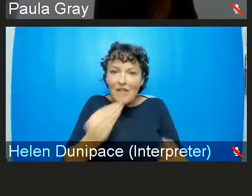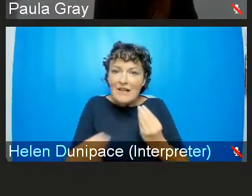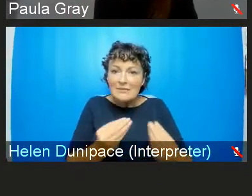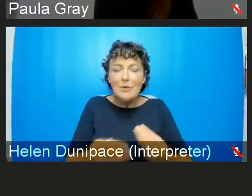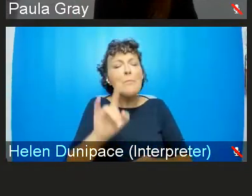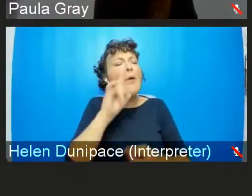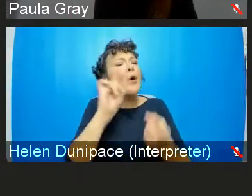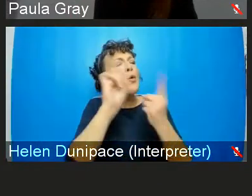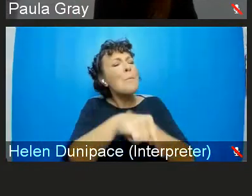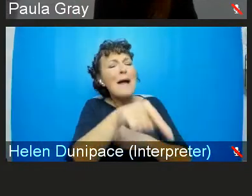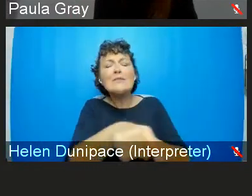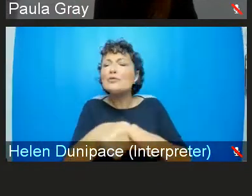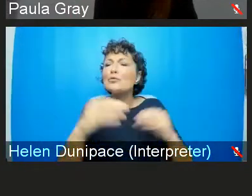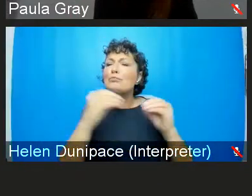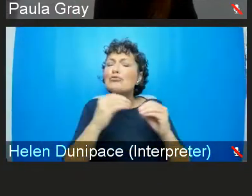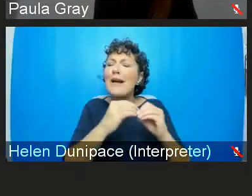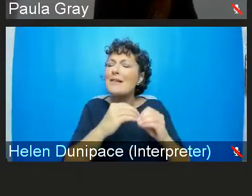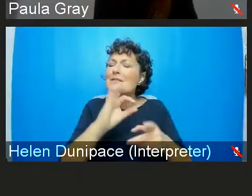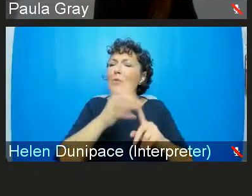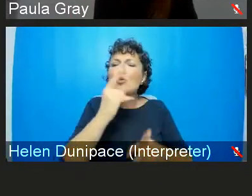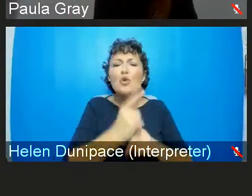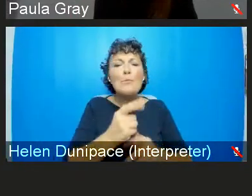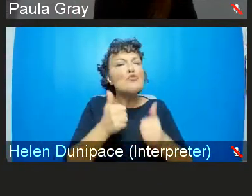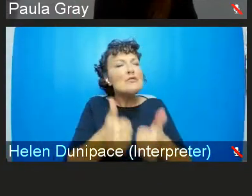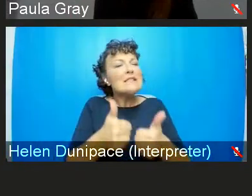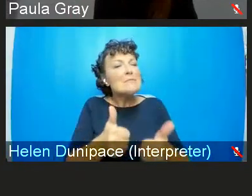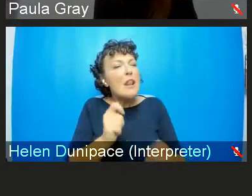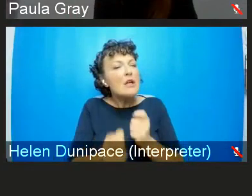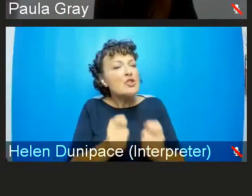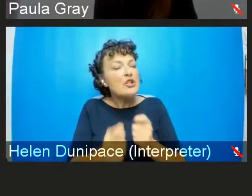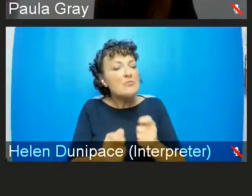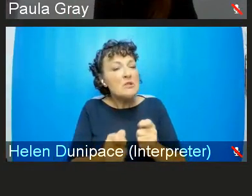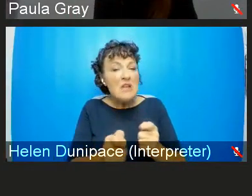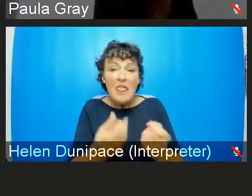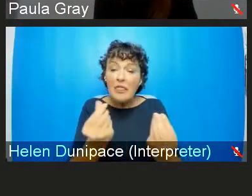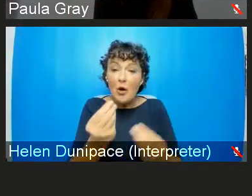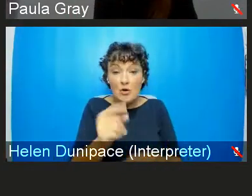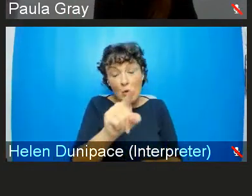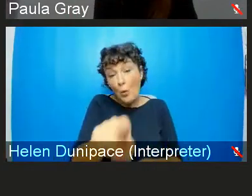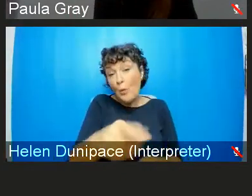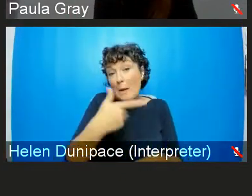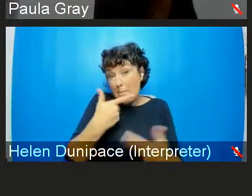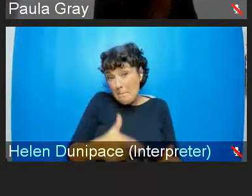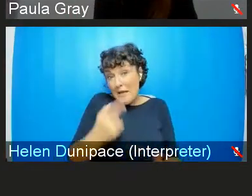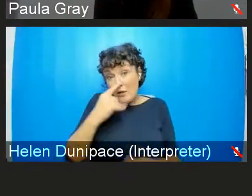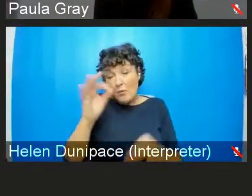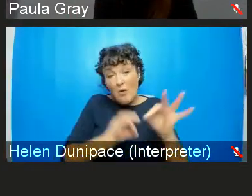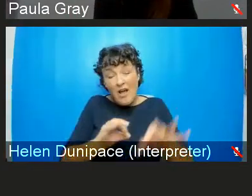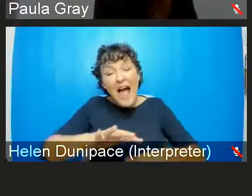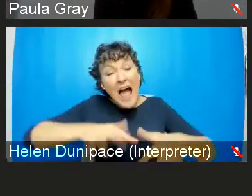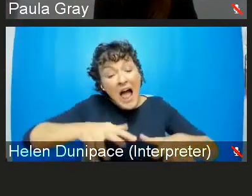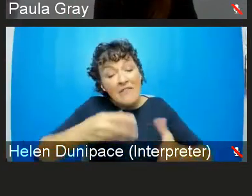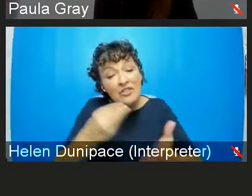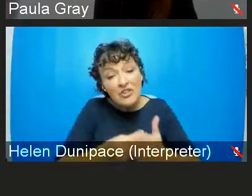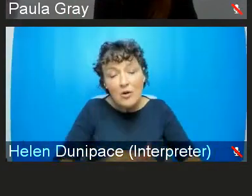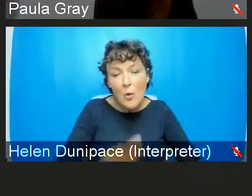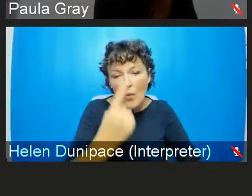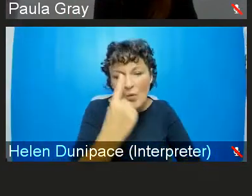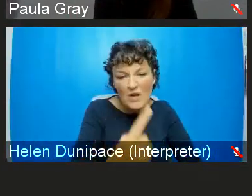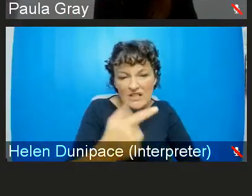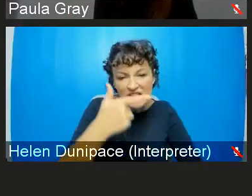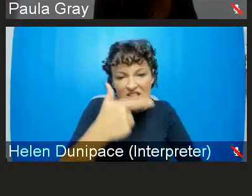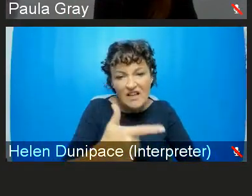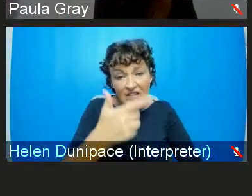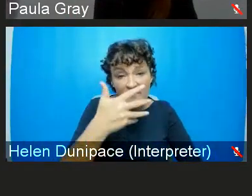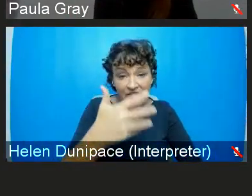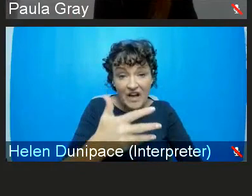in the costs. I think the average cost, Brian, we worked out is about £175. You know,